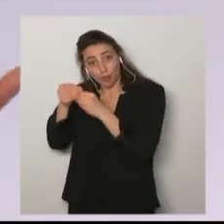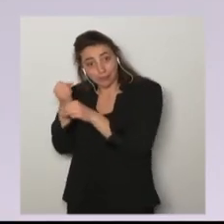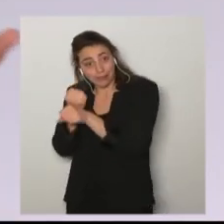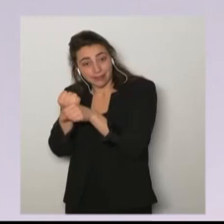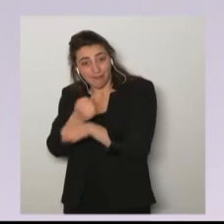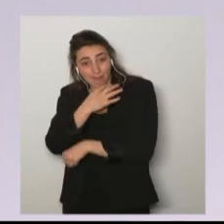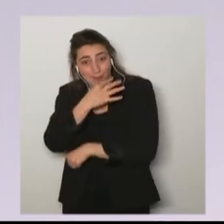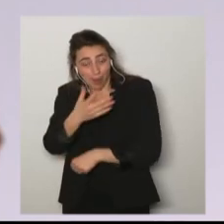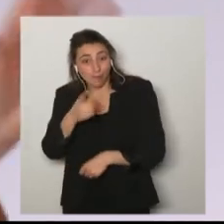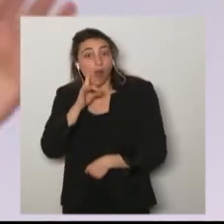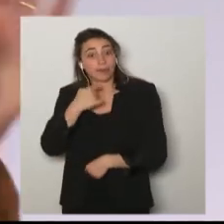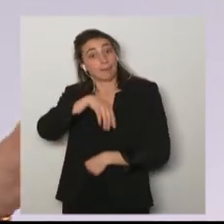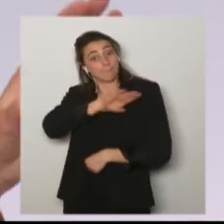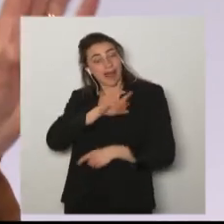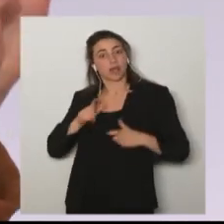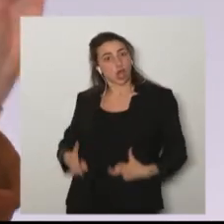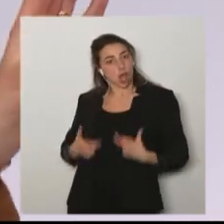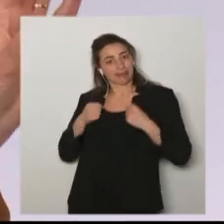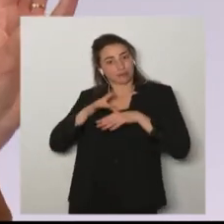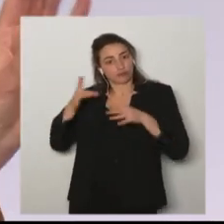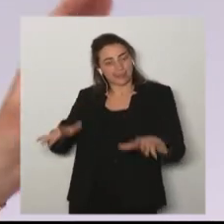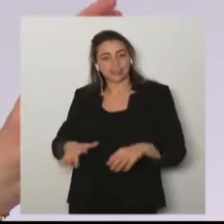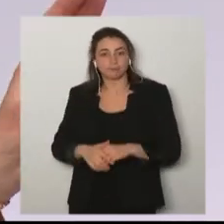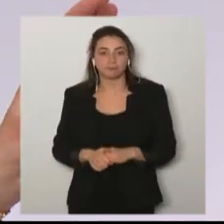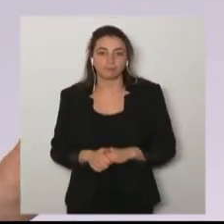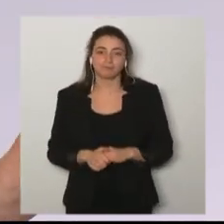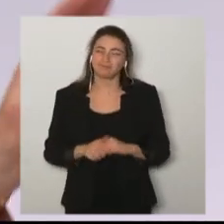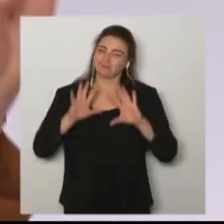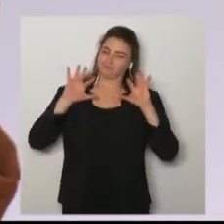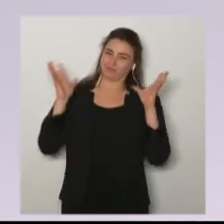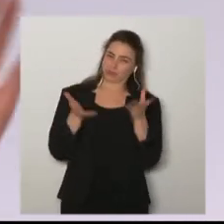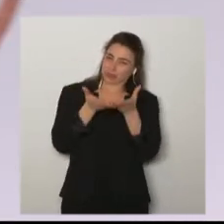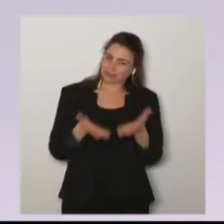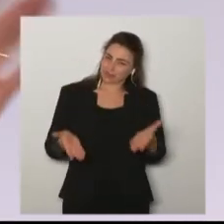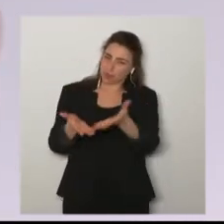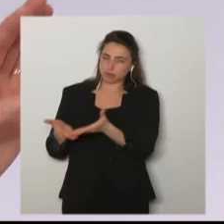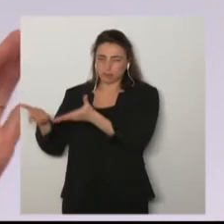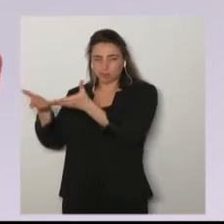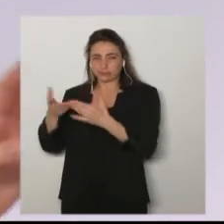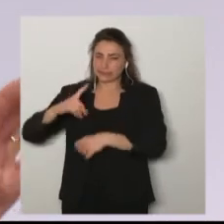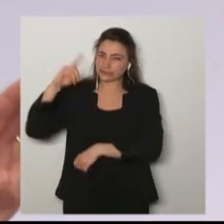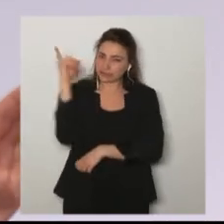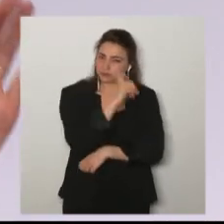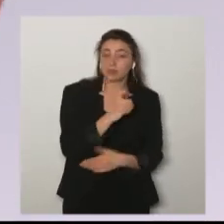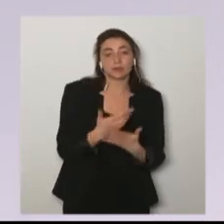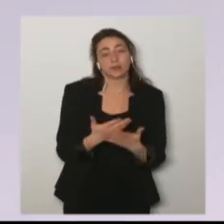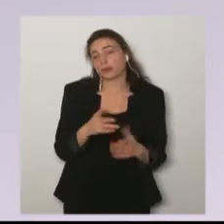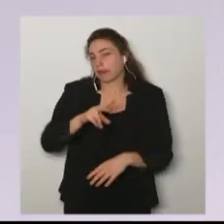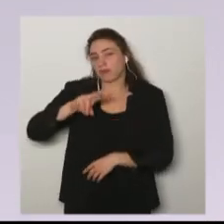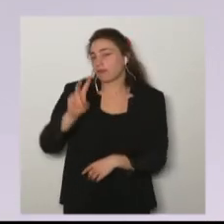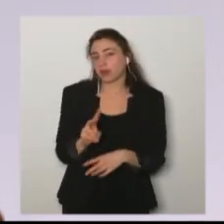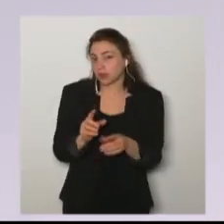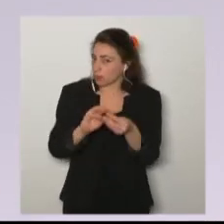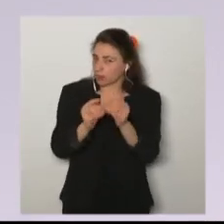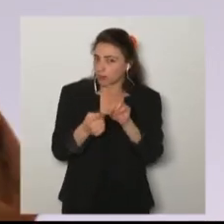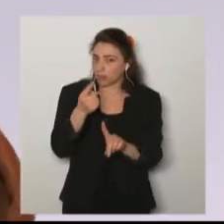It's making it more difficult. So that's a major issue. But then the practicalities also.